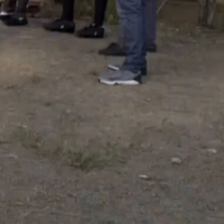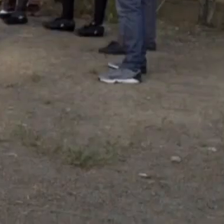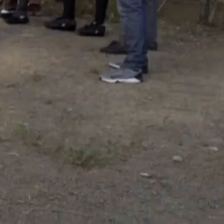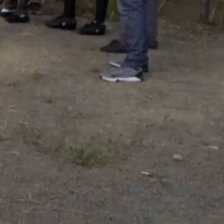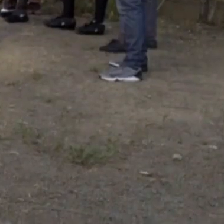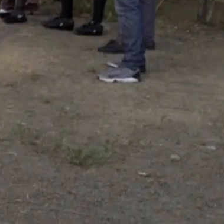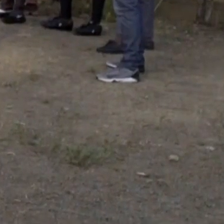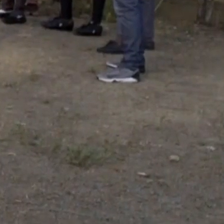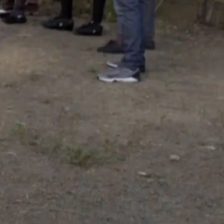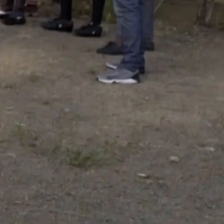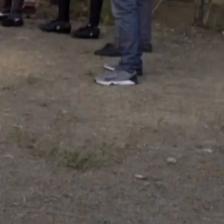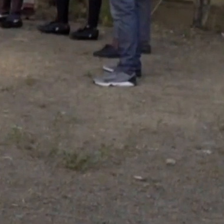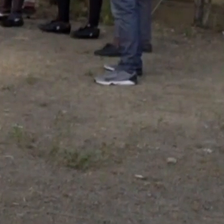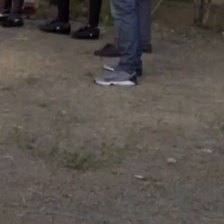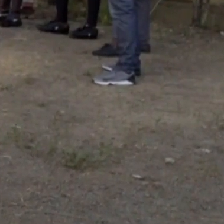people.